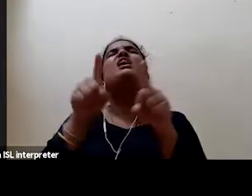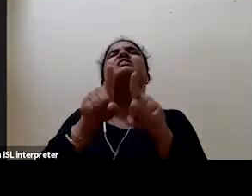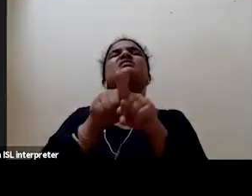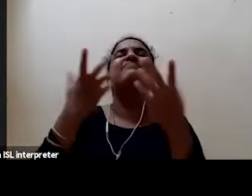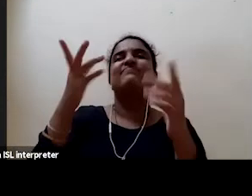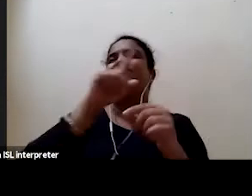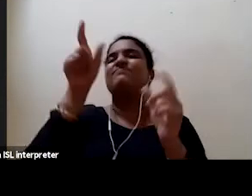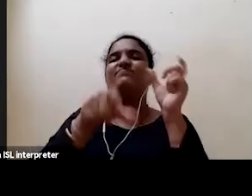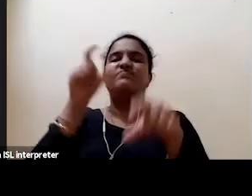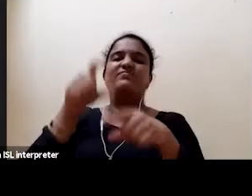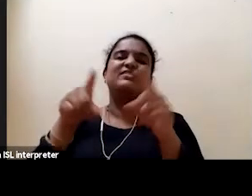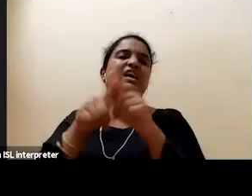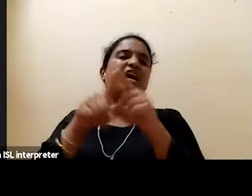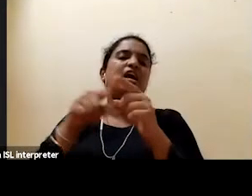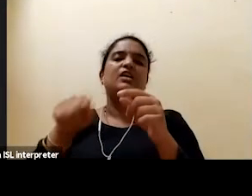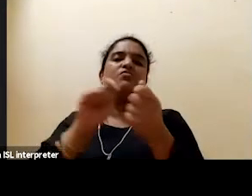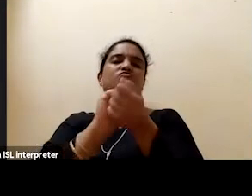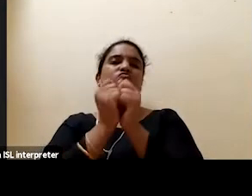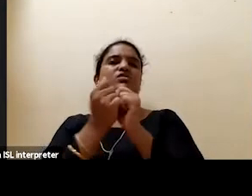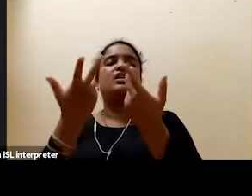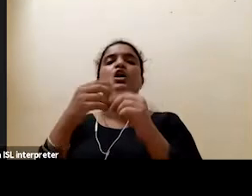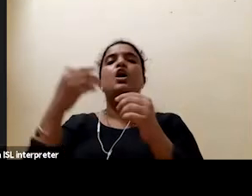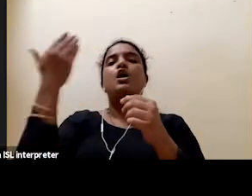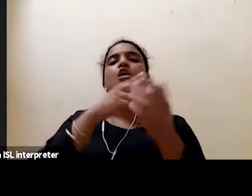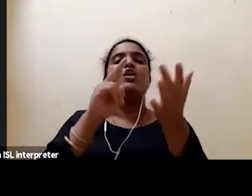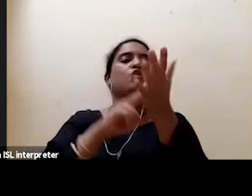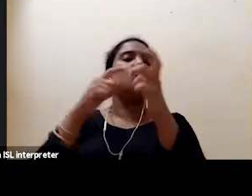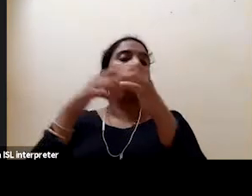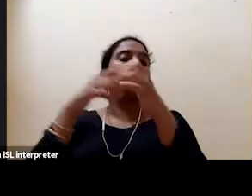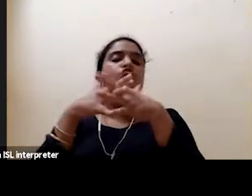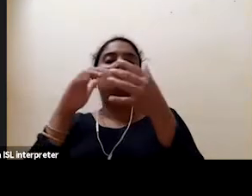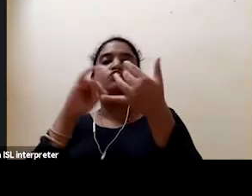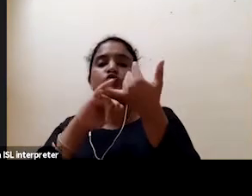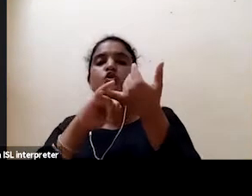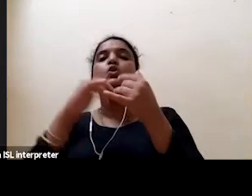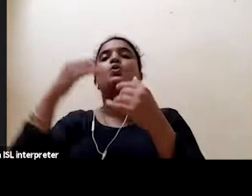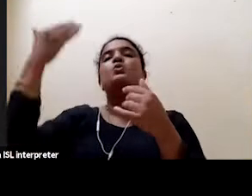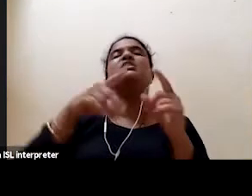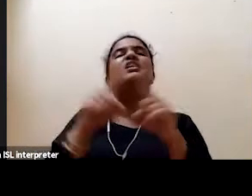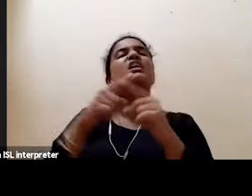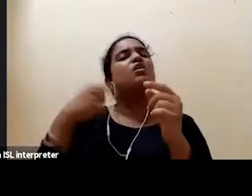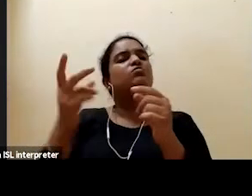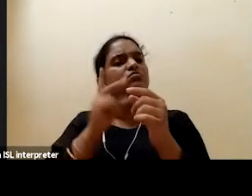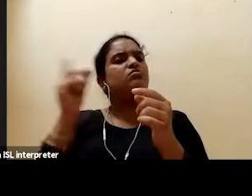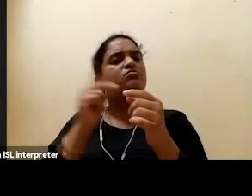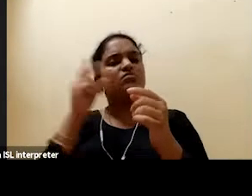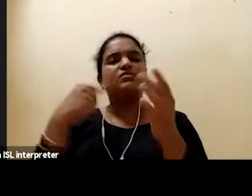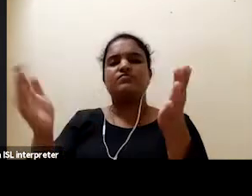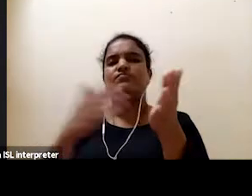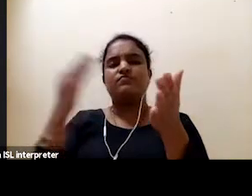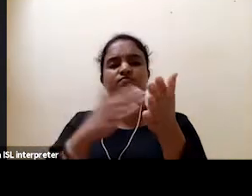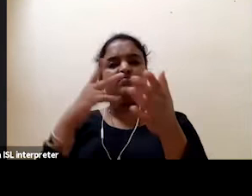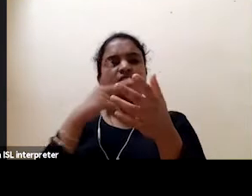the age of the newsletter. Everyone has a newsletter. Even I have one, and I'm very regular with that every fortnight.